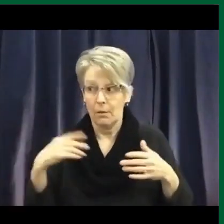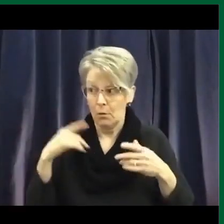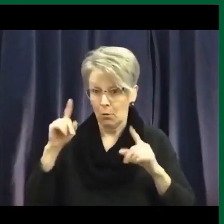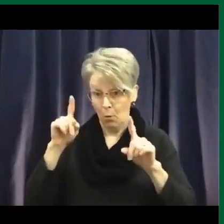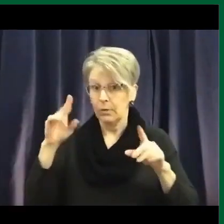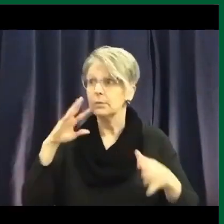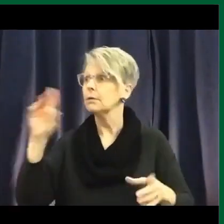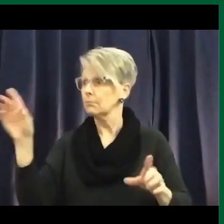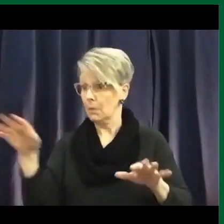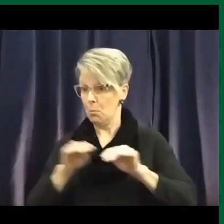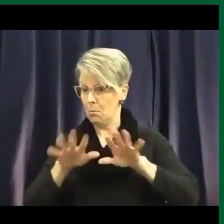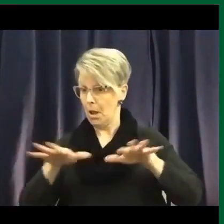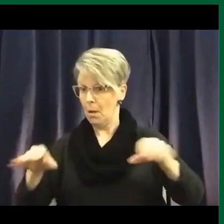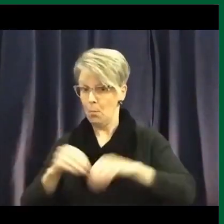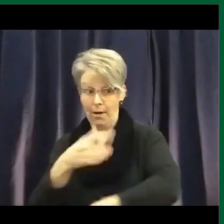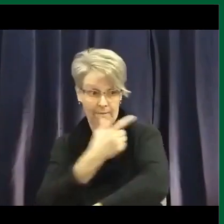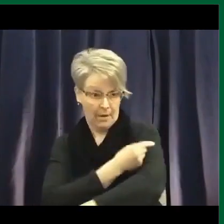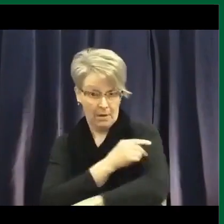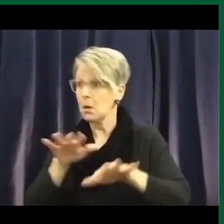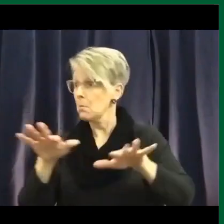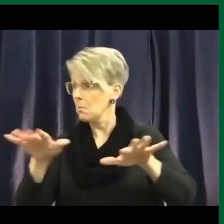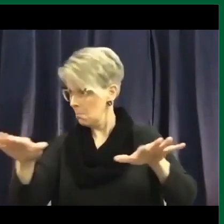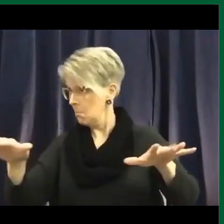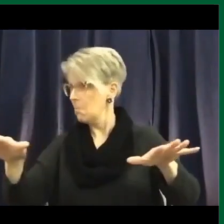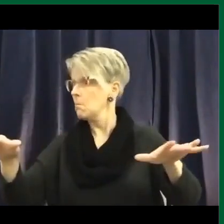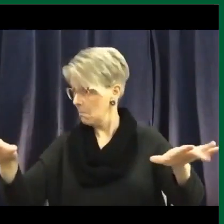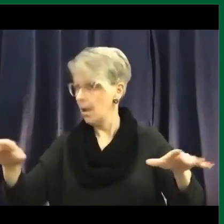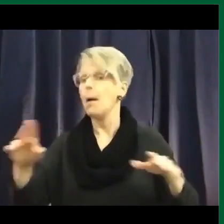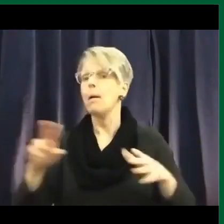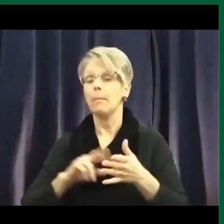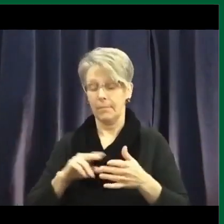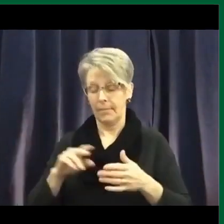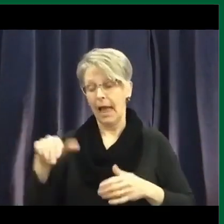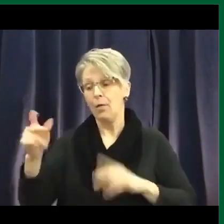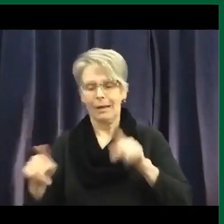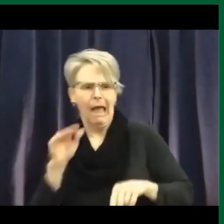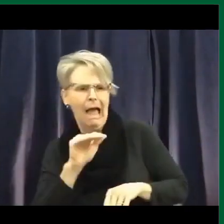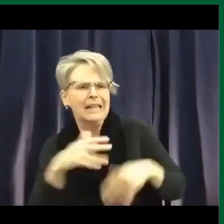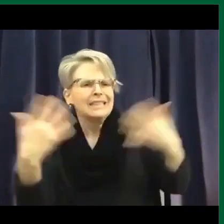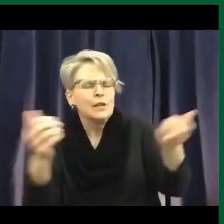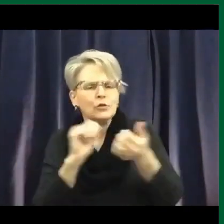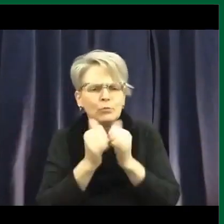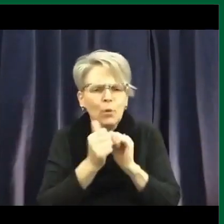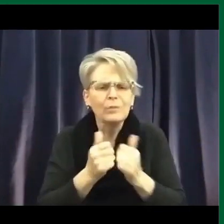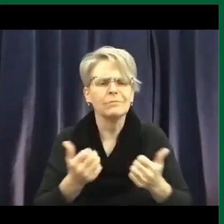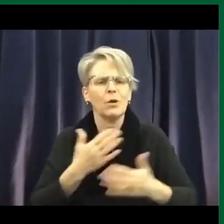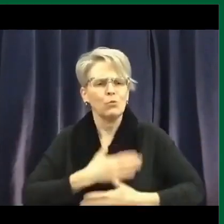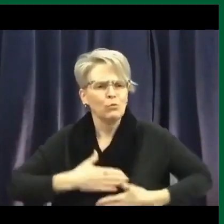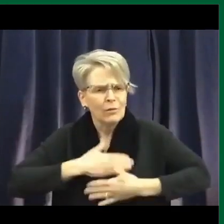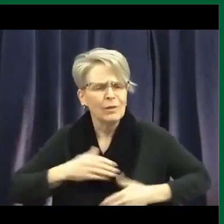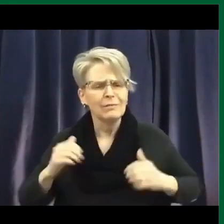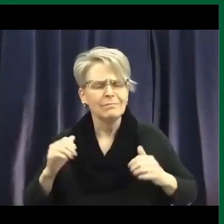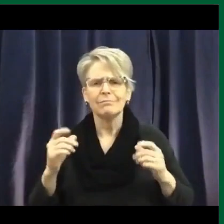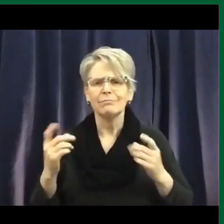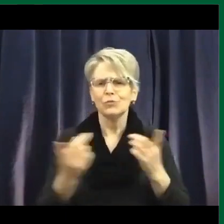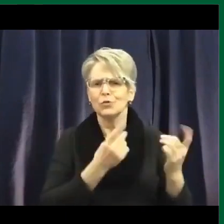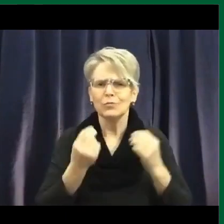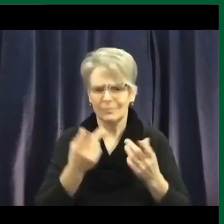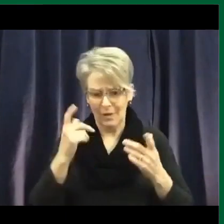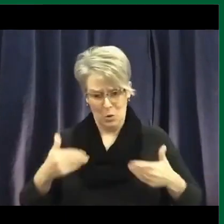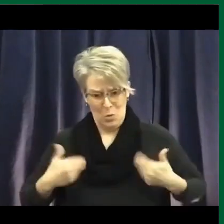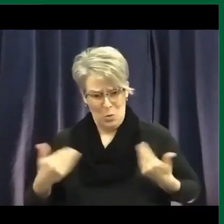get vaccinated. And I've also heard from many people asking about sports and recreational activities, in particular how they pertain to